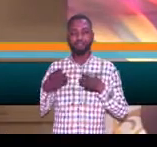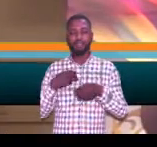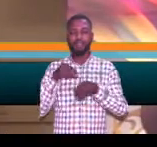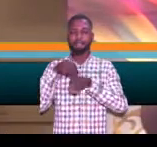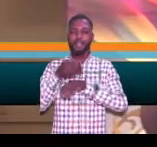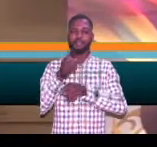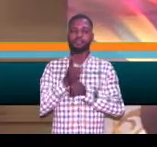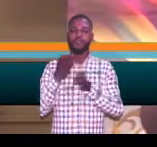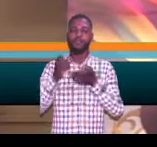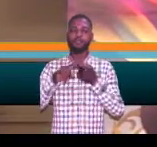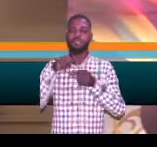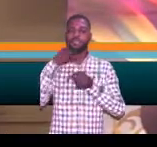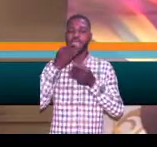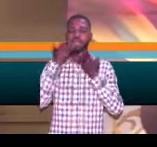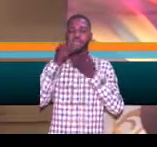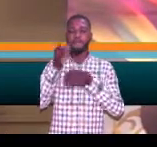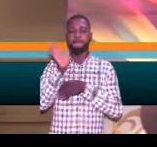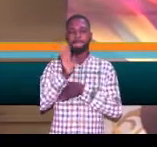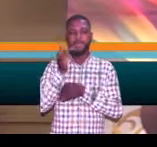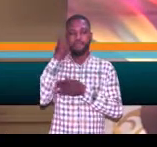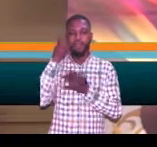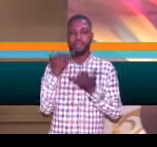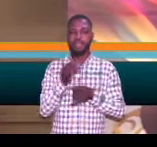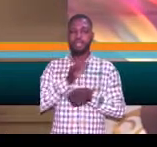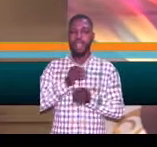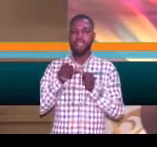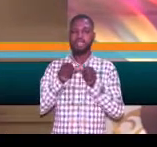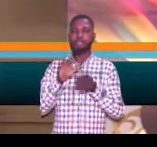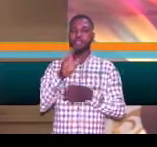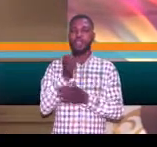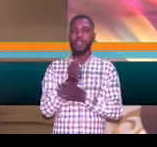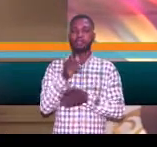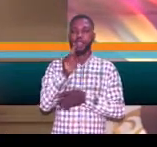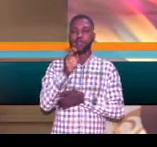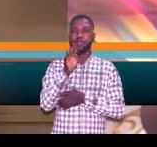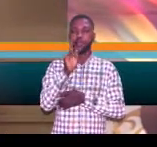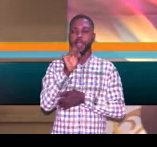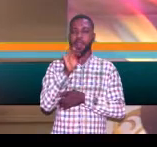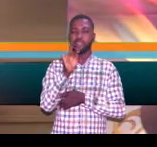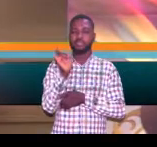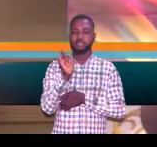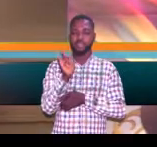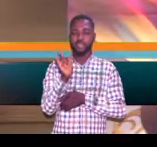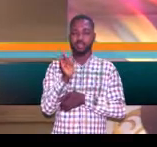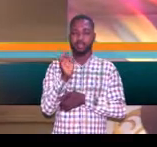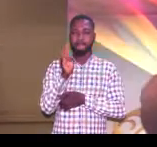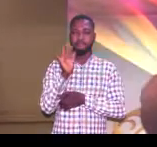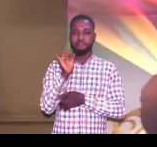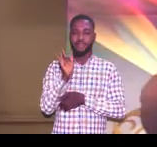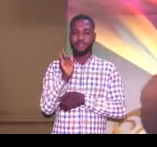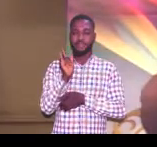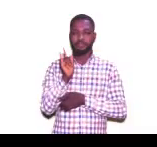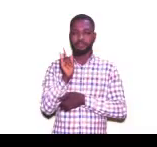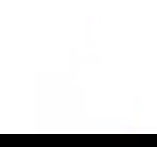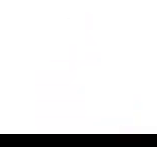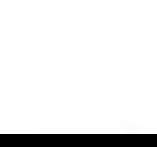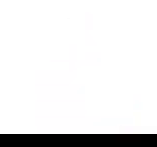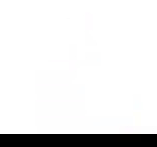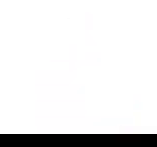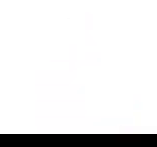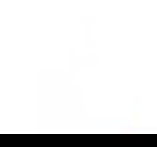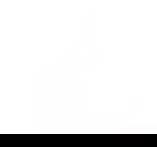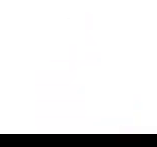On this note, we'll say thank you and bye bye for now. I remain your host, Wunmi Toluwalade. See you. Bye.